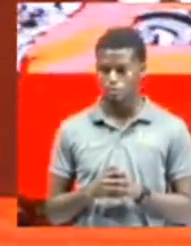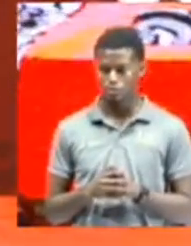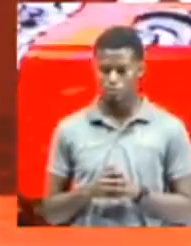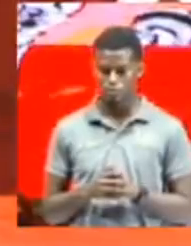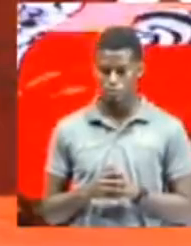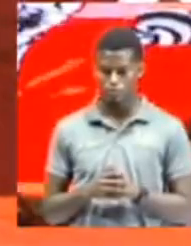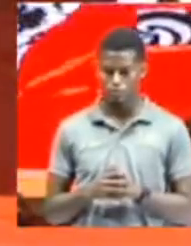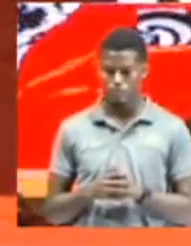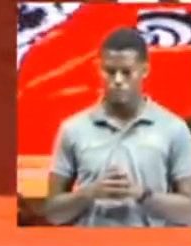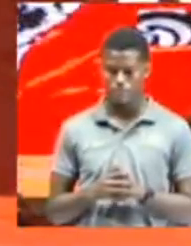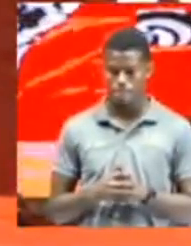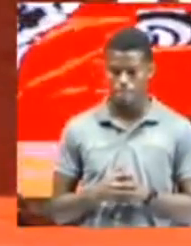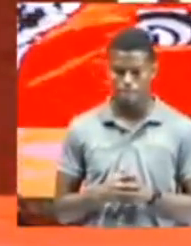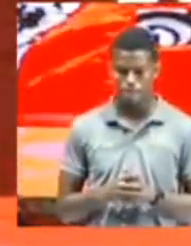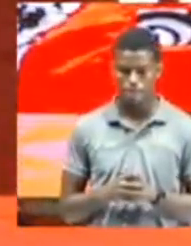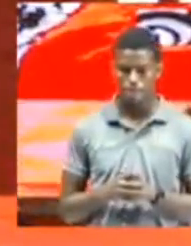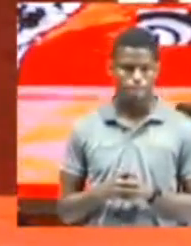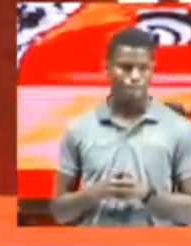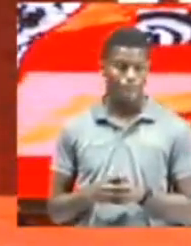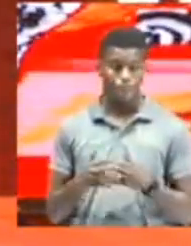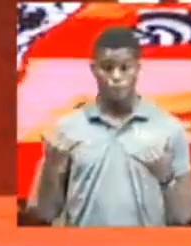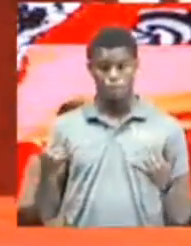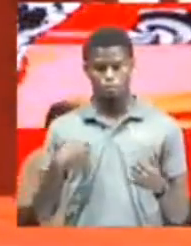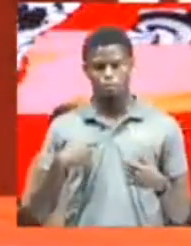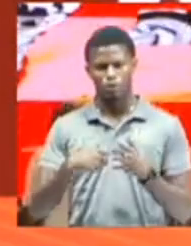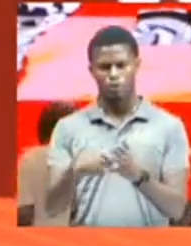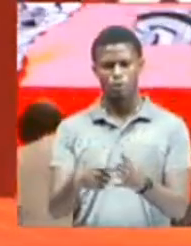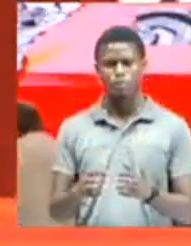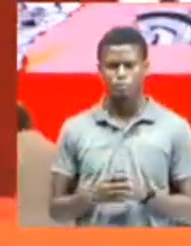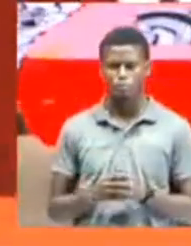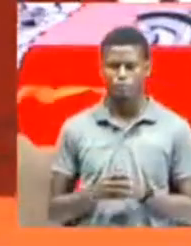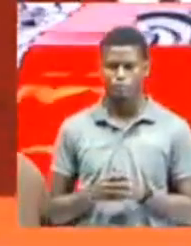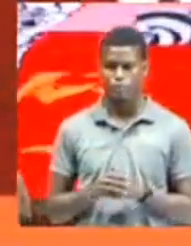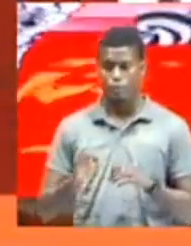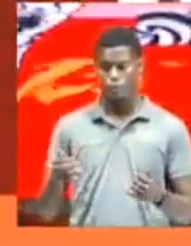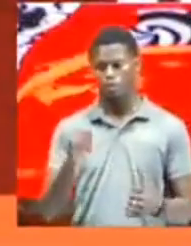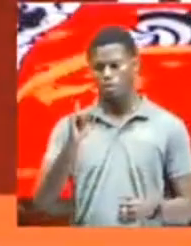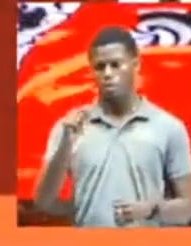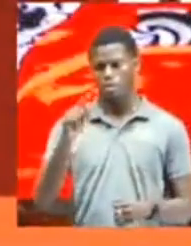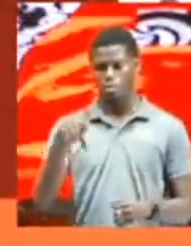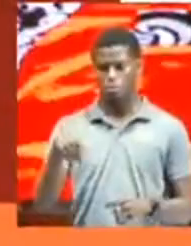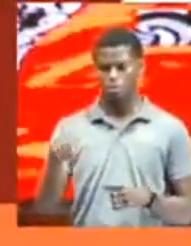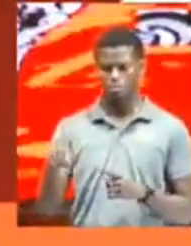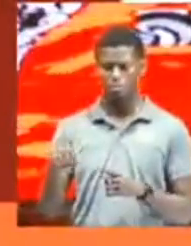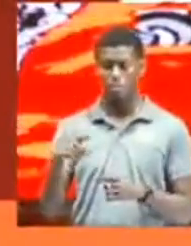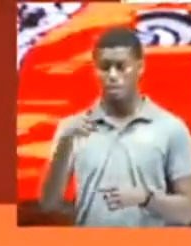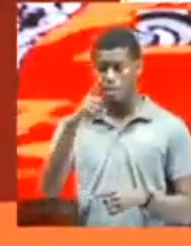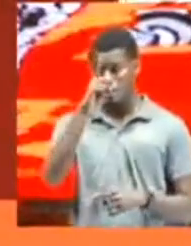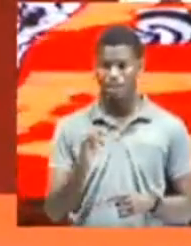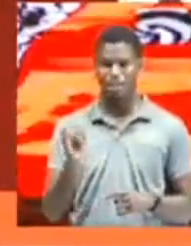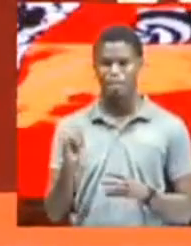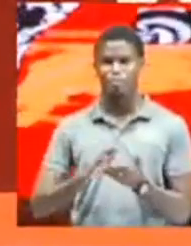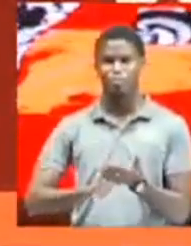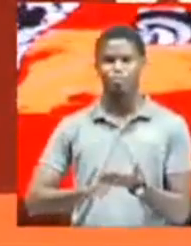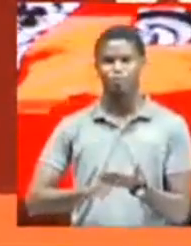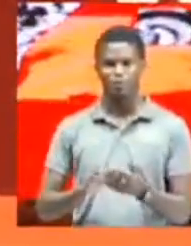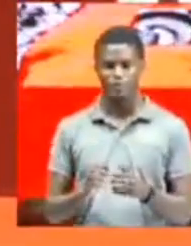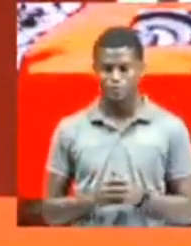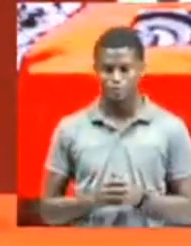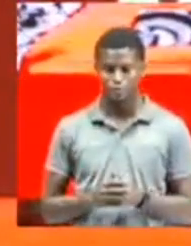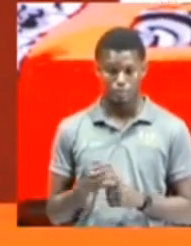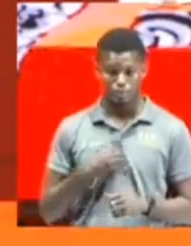Now let me show you how labor right lie like show. I'm not talk regular show, me I talk